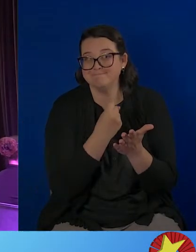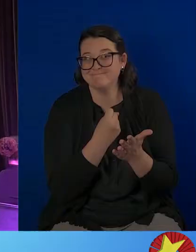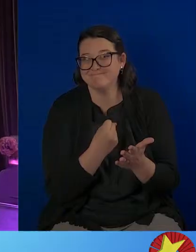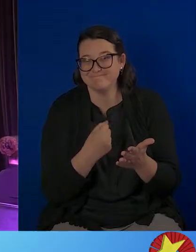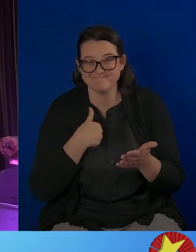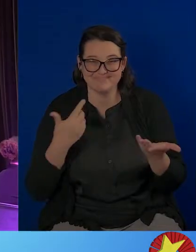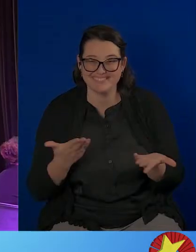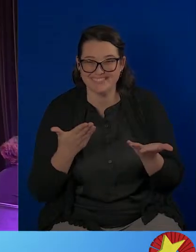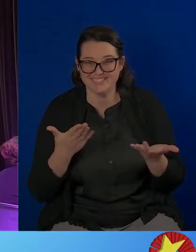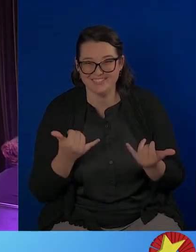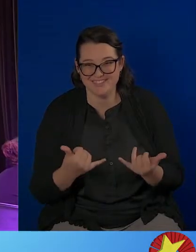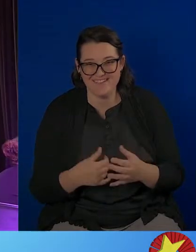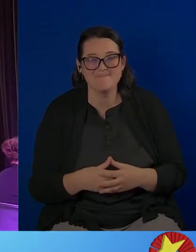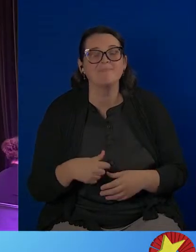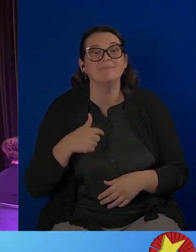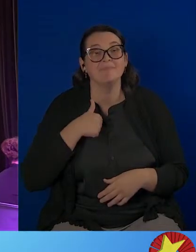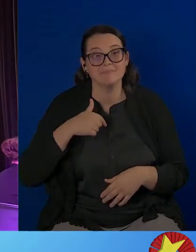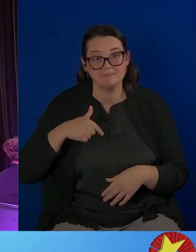Arizona my whole life,